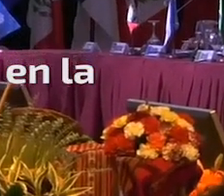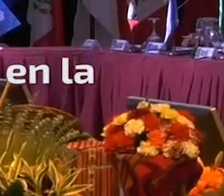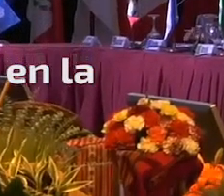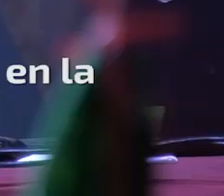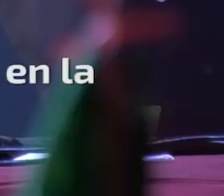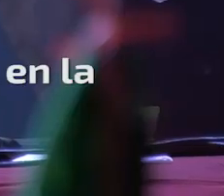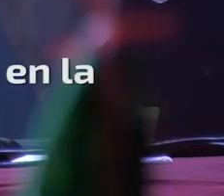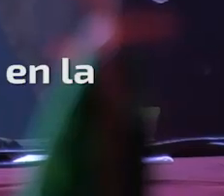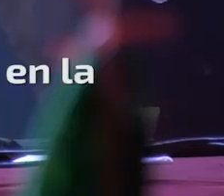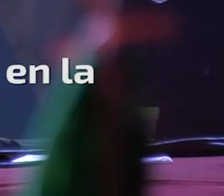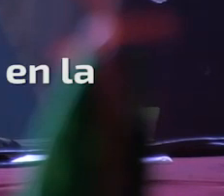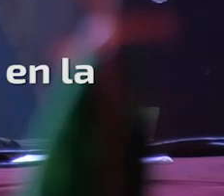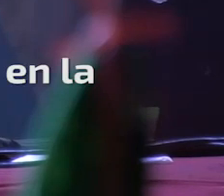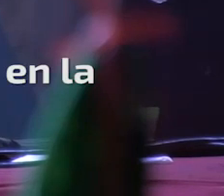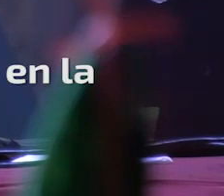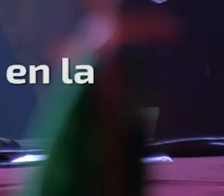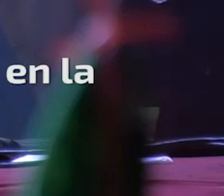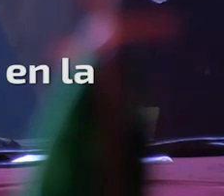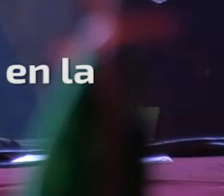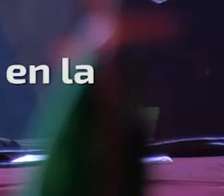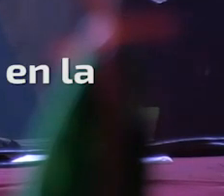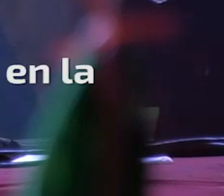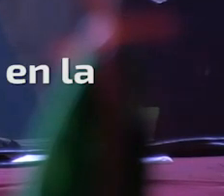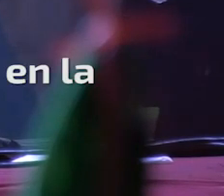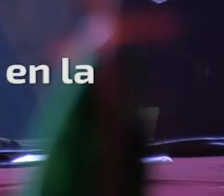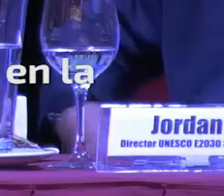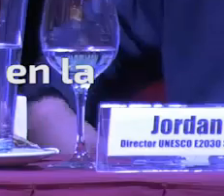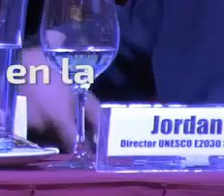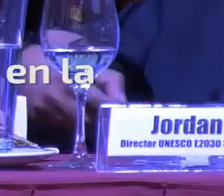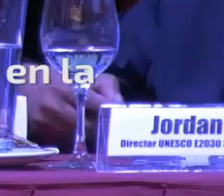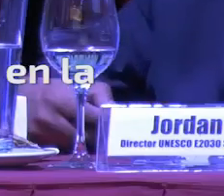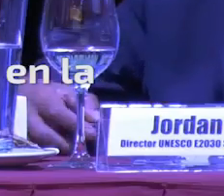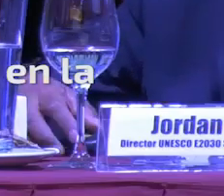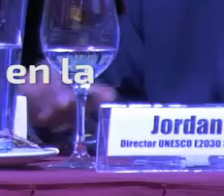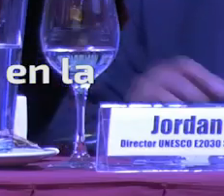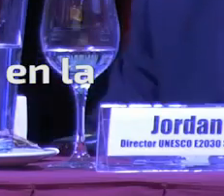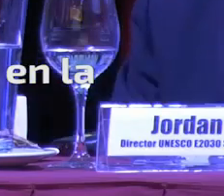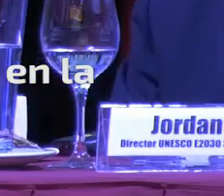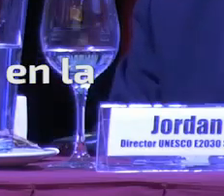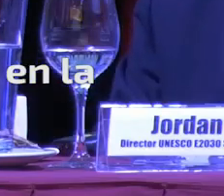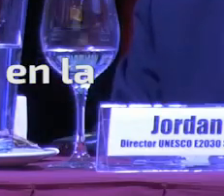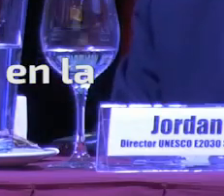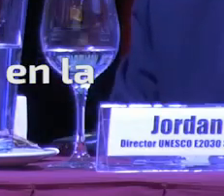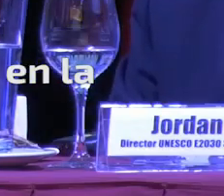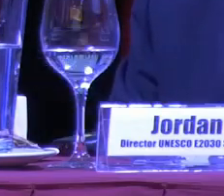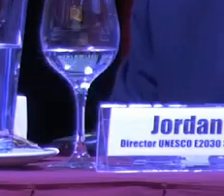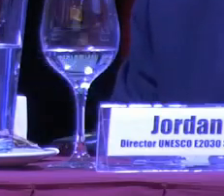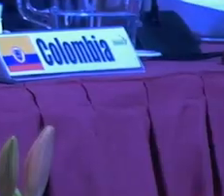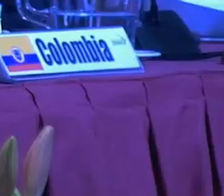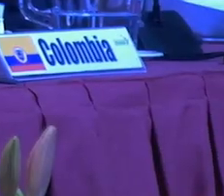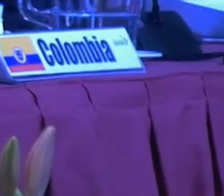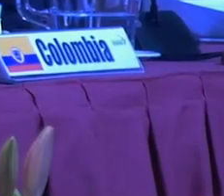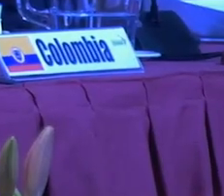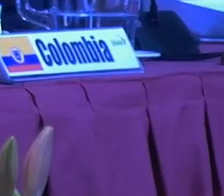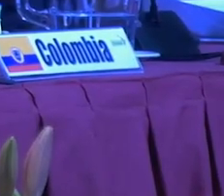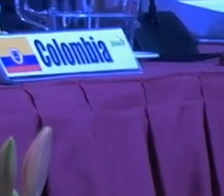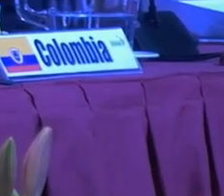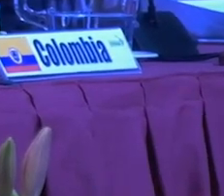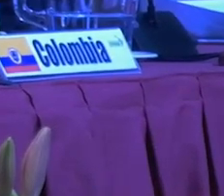and just some fundamental impediments that prevent us from being able to realize those goals. El gran